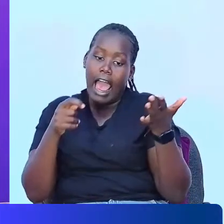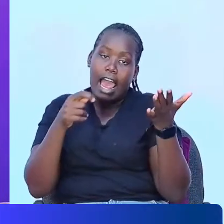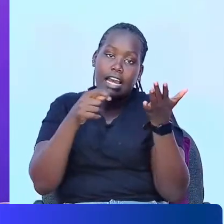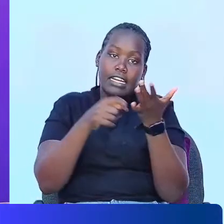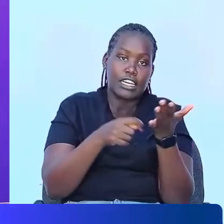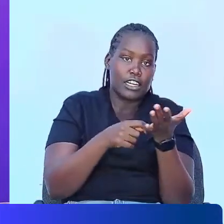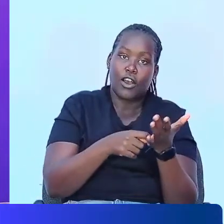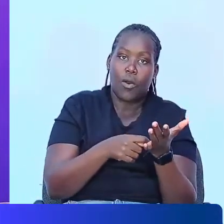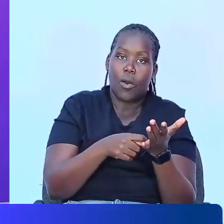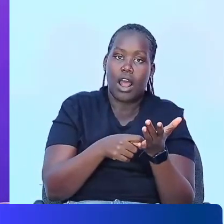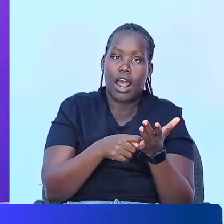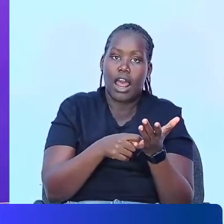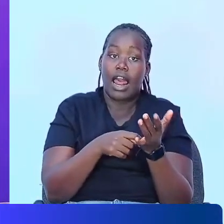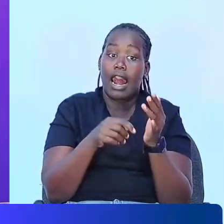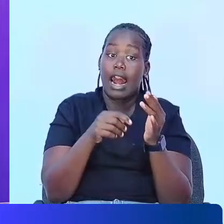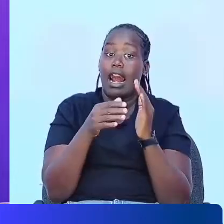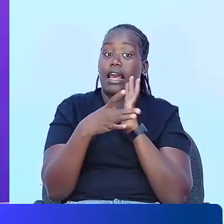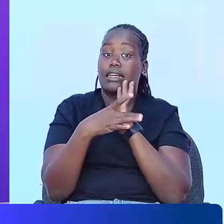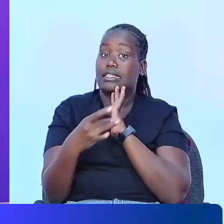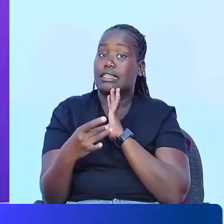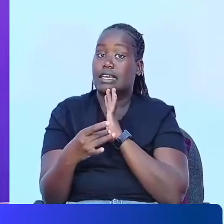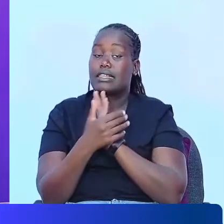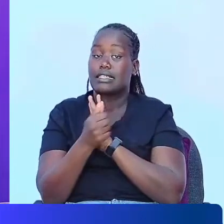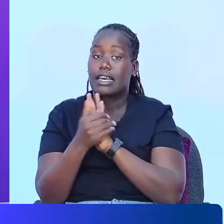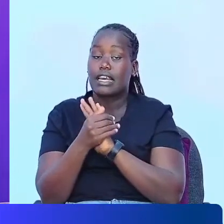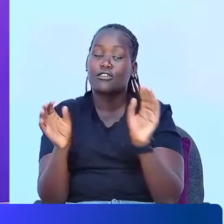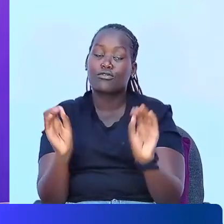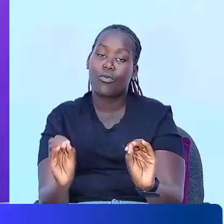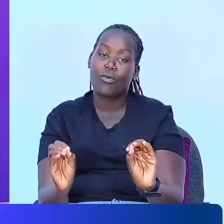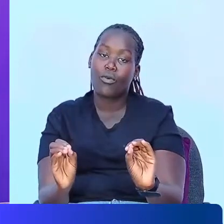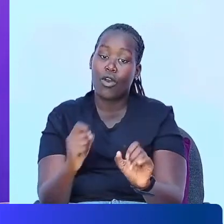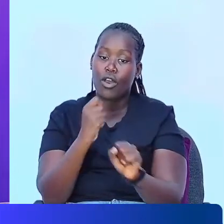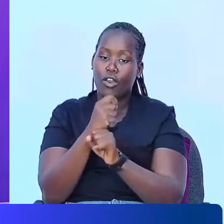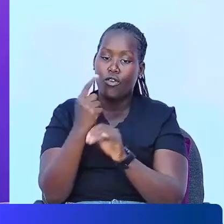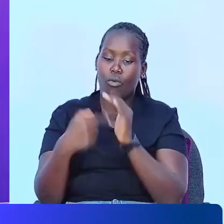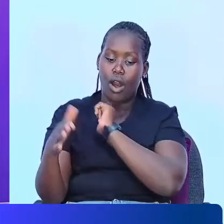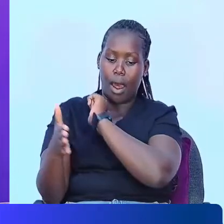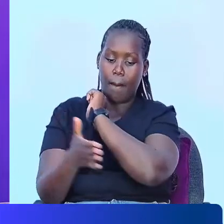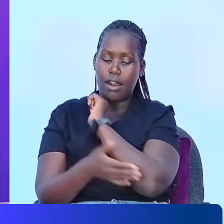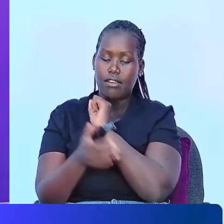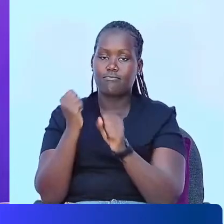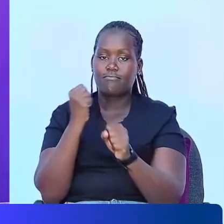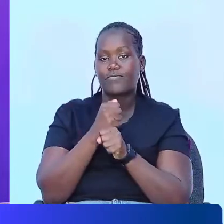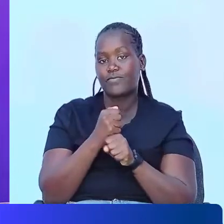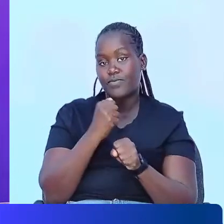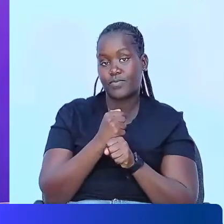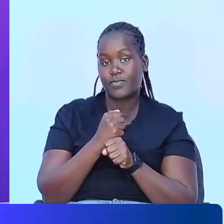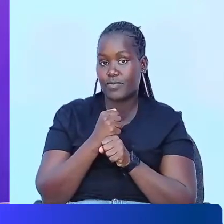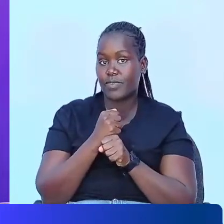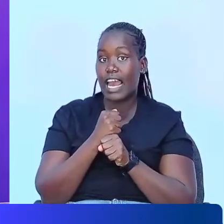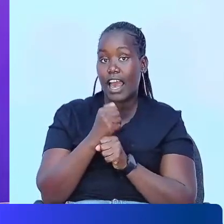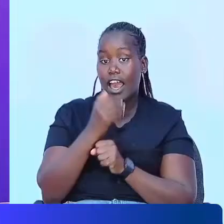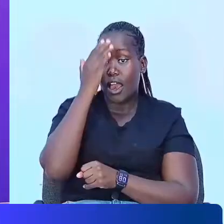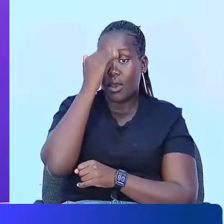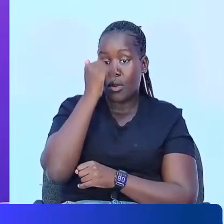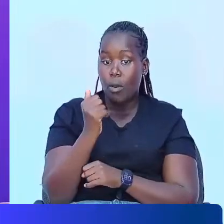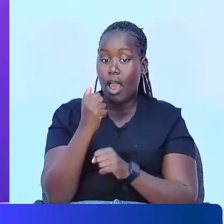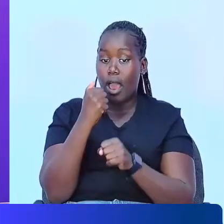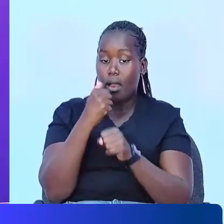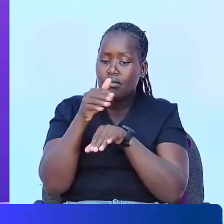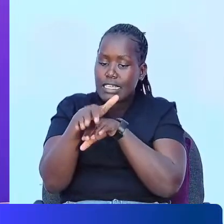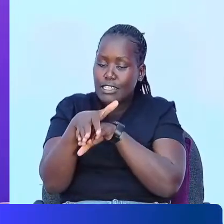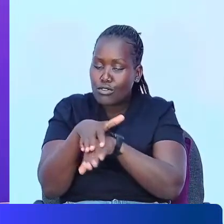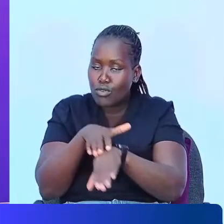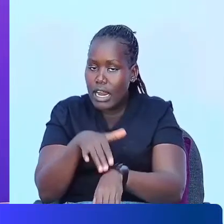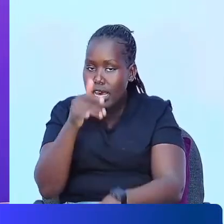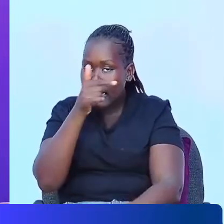know-how. So what will he do? He'll do a bad job. And why I'm going slowly on this, Alan,